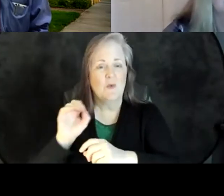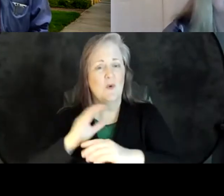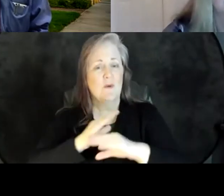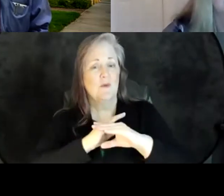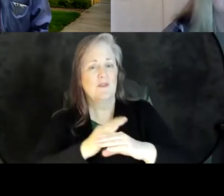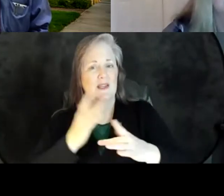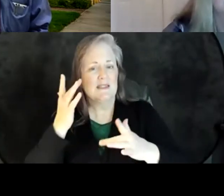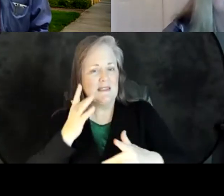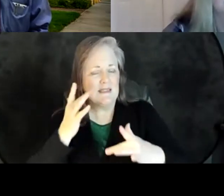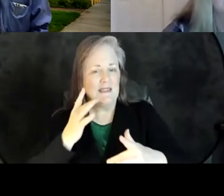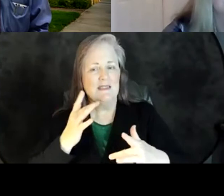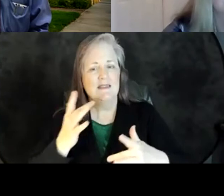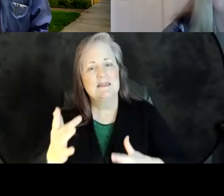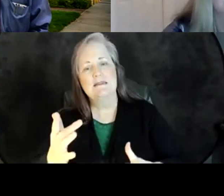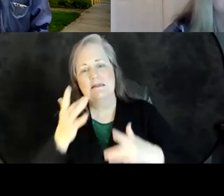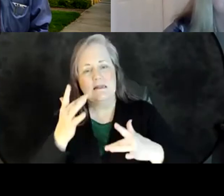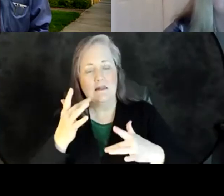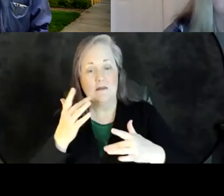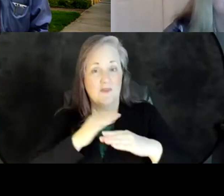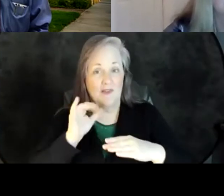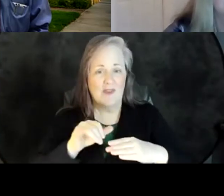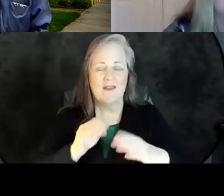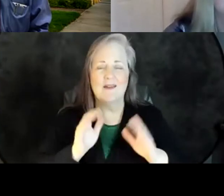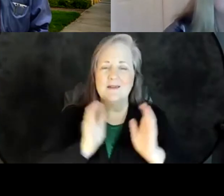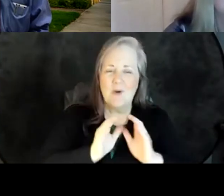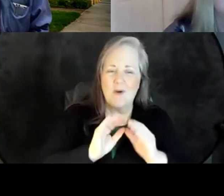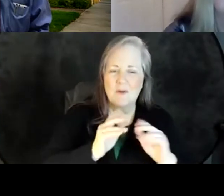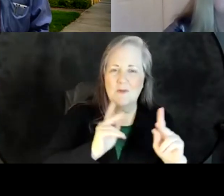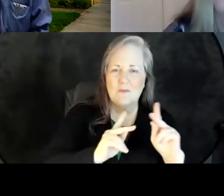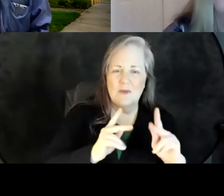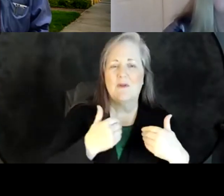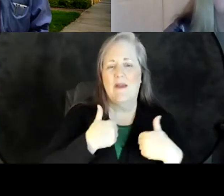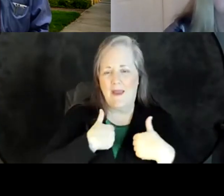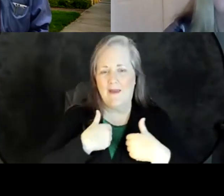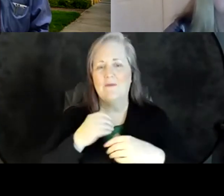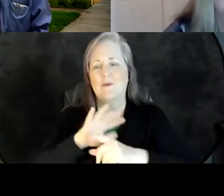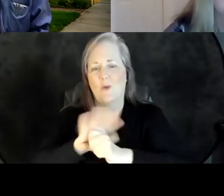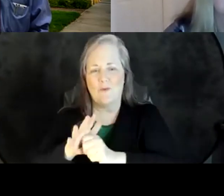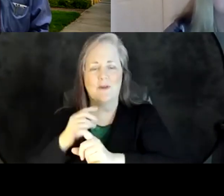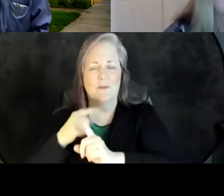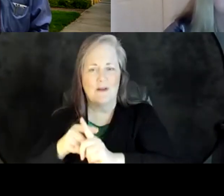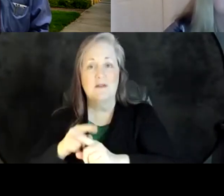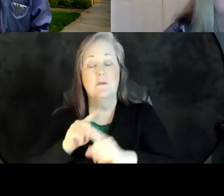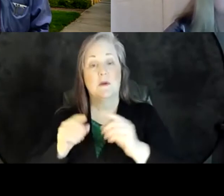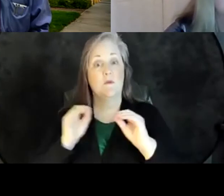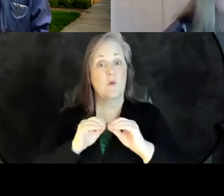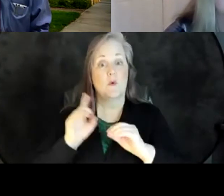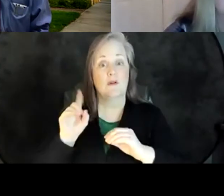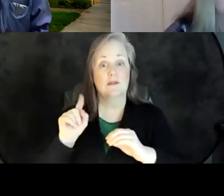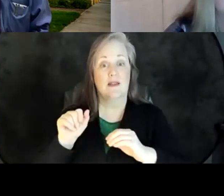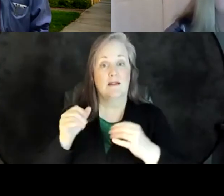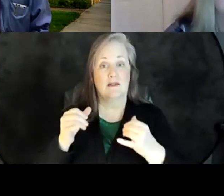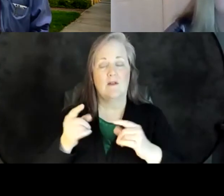disease, and there are small numbers of people who get infected. And I think there are more data now from